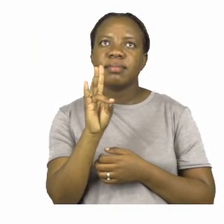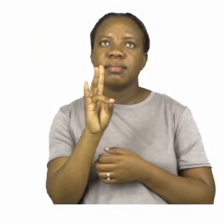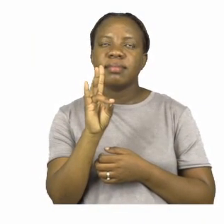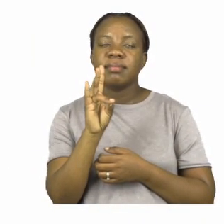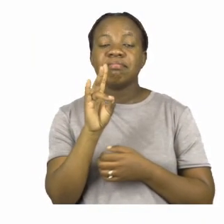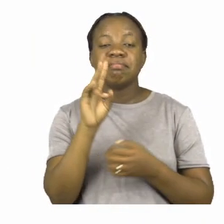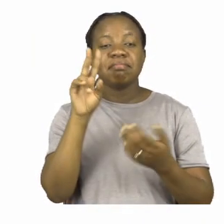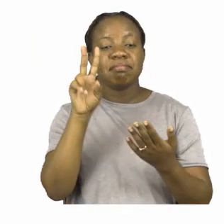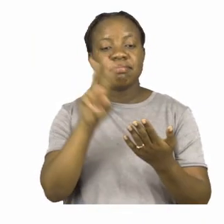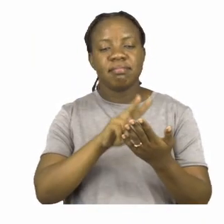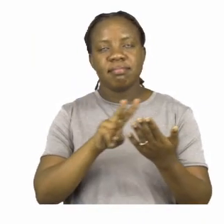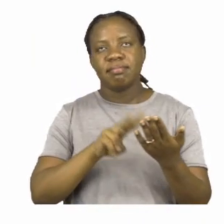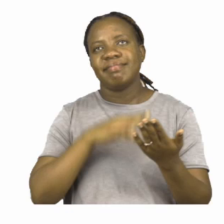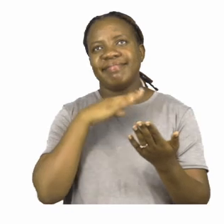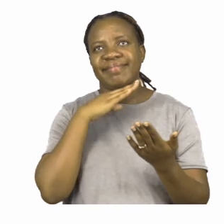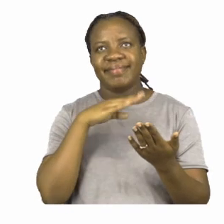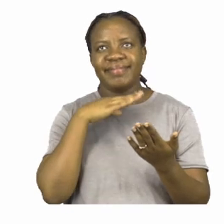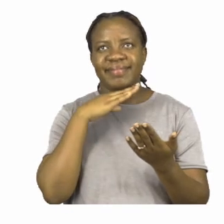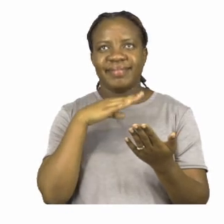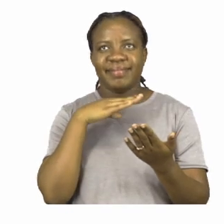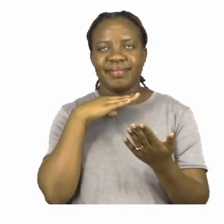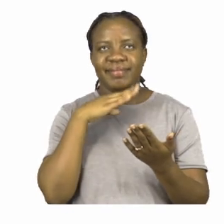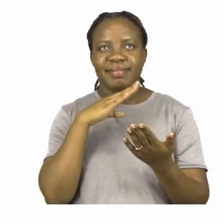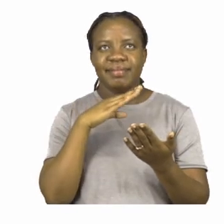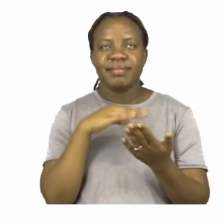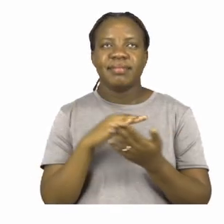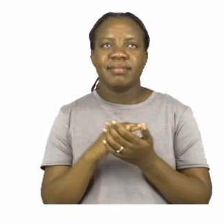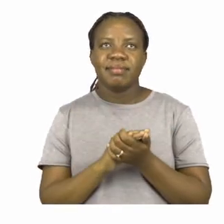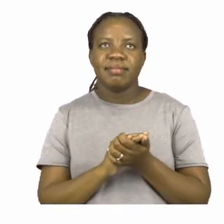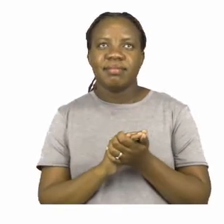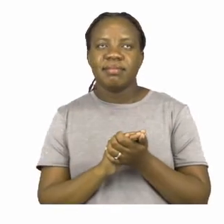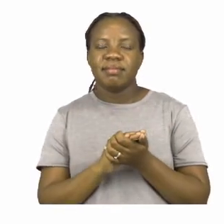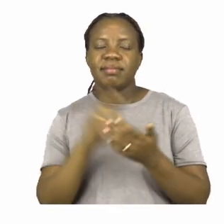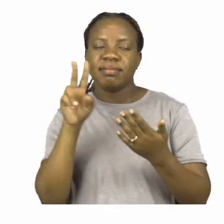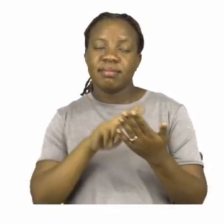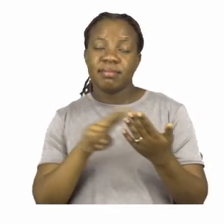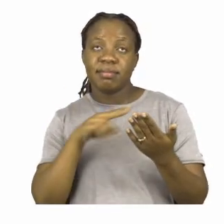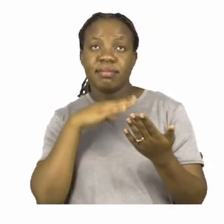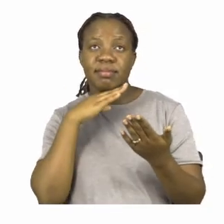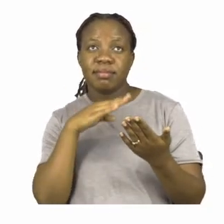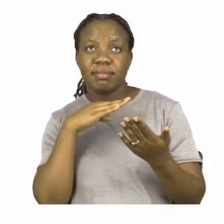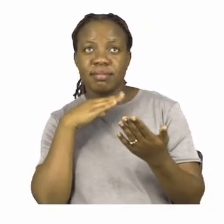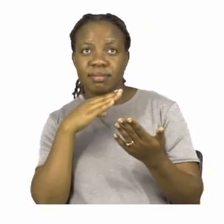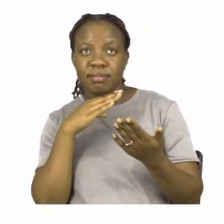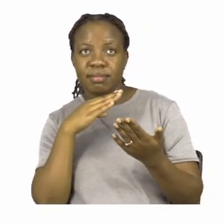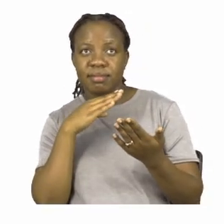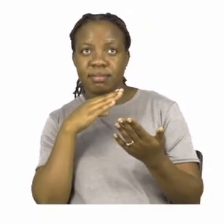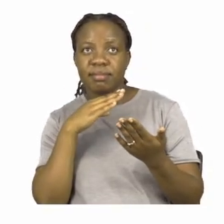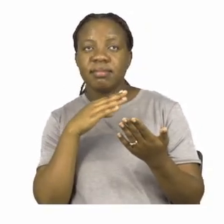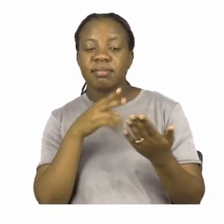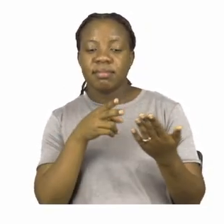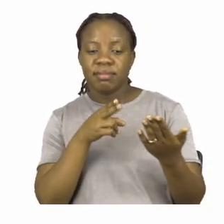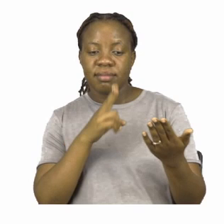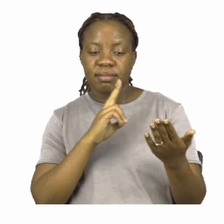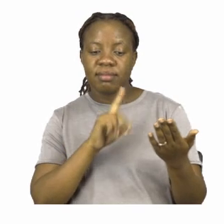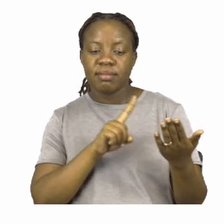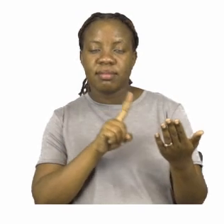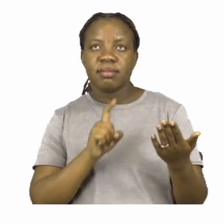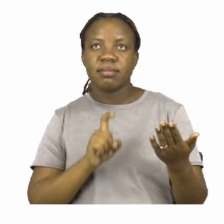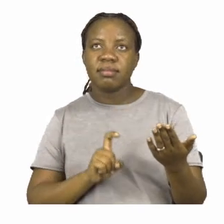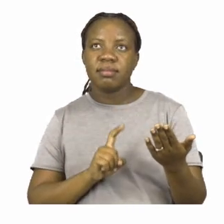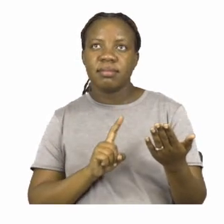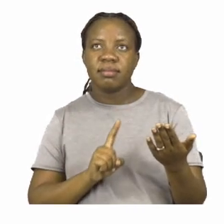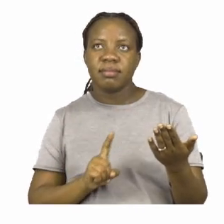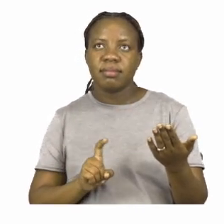reading comprehension. Now we have to read the story and answer the questions.